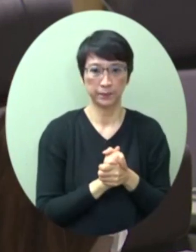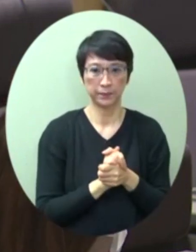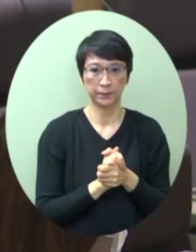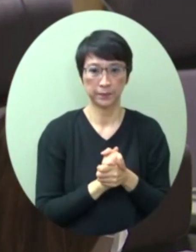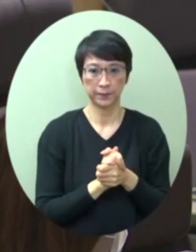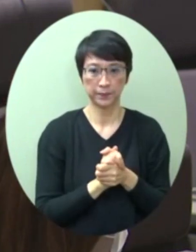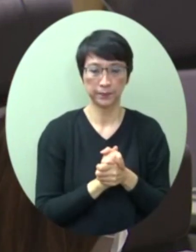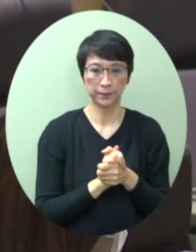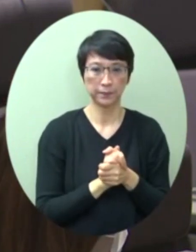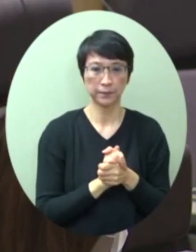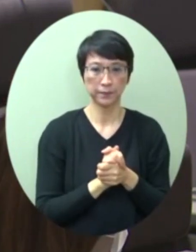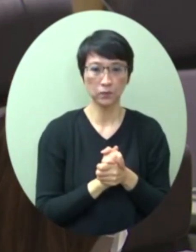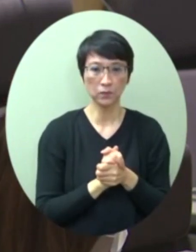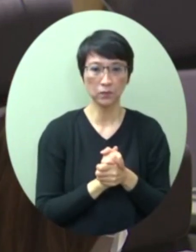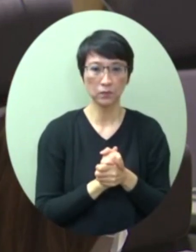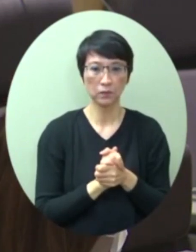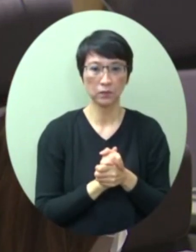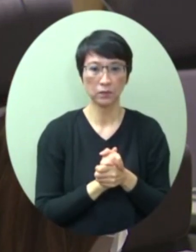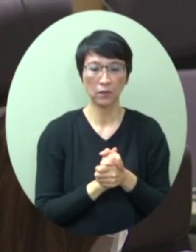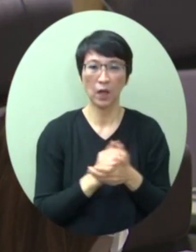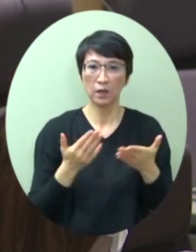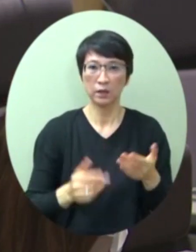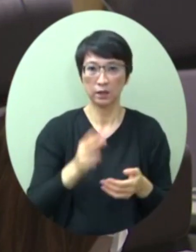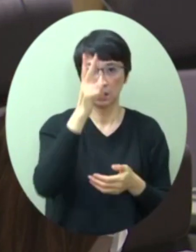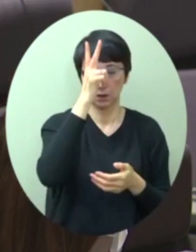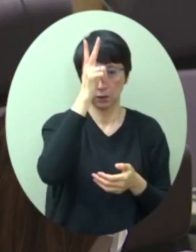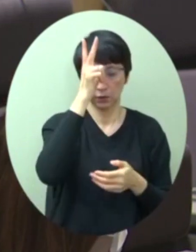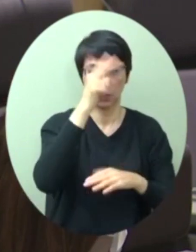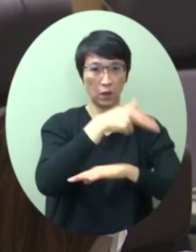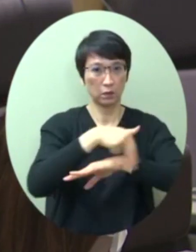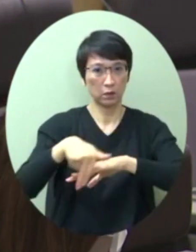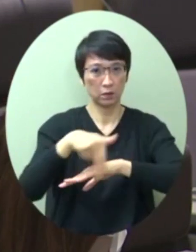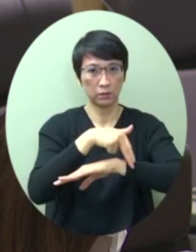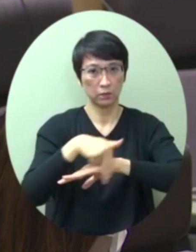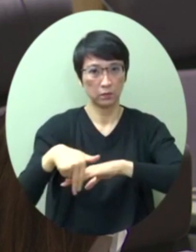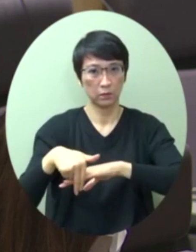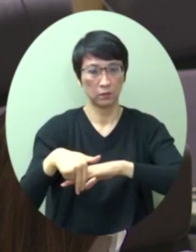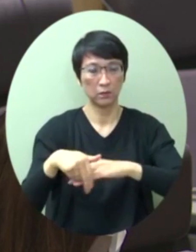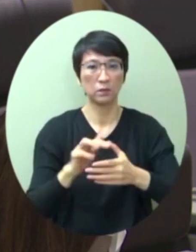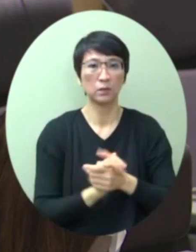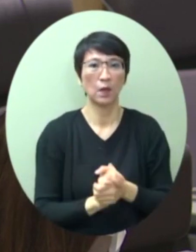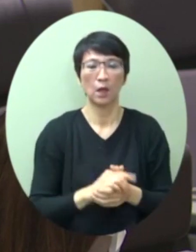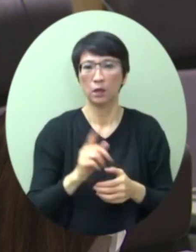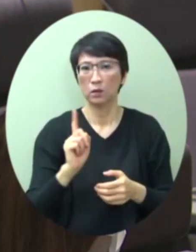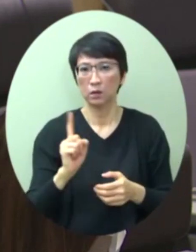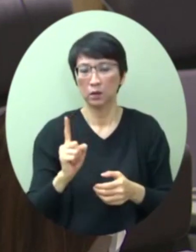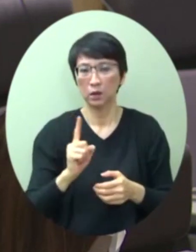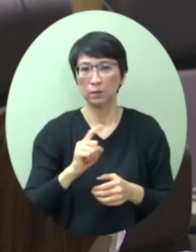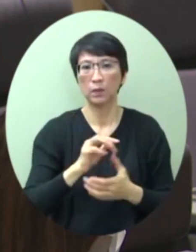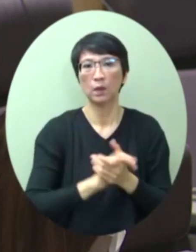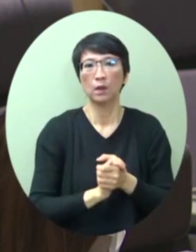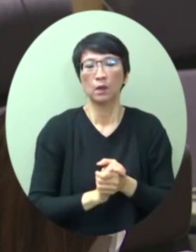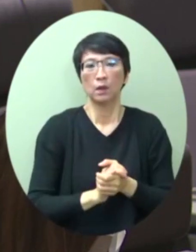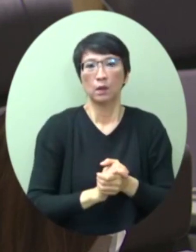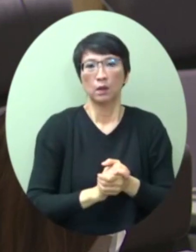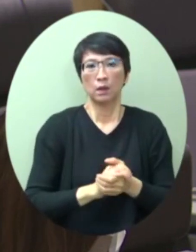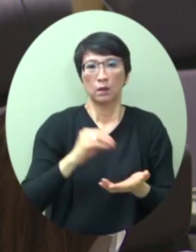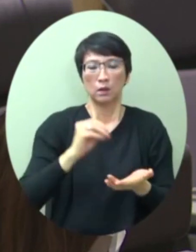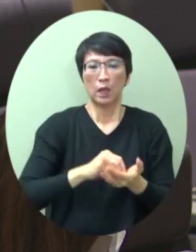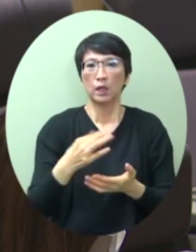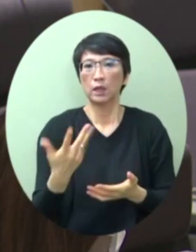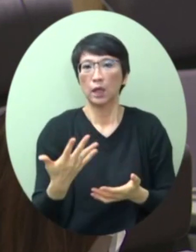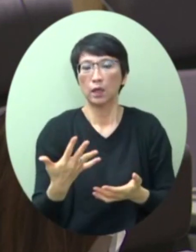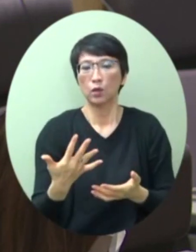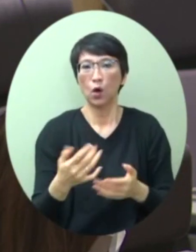isolation facilities is the government aiming for and how many people does the government intend to have them hold how many people